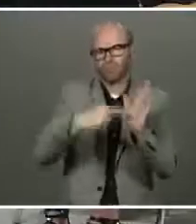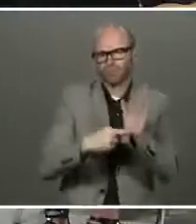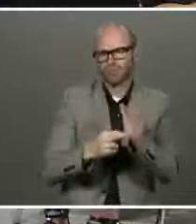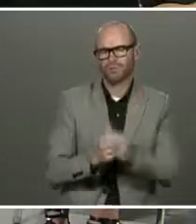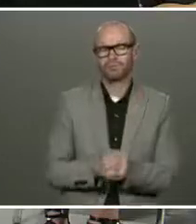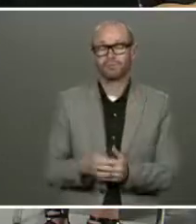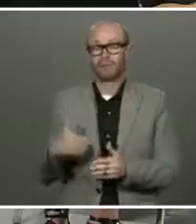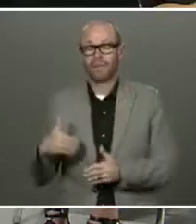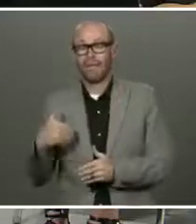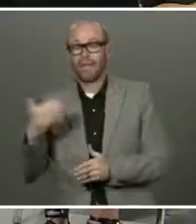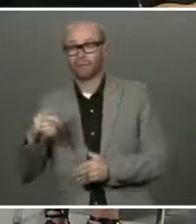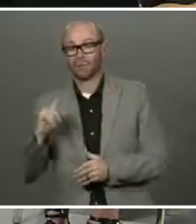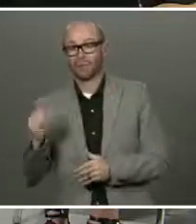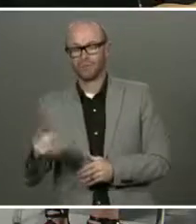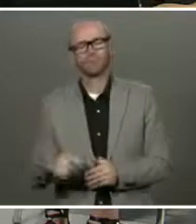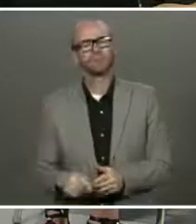their